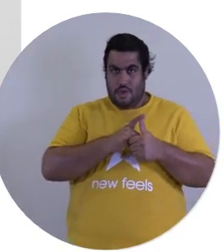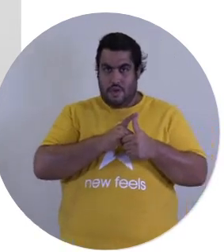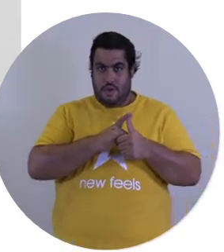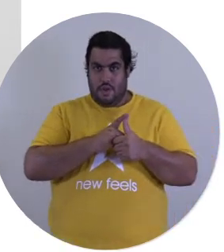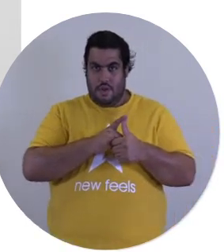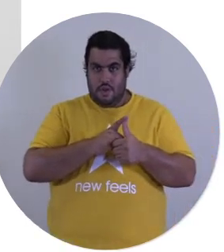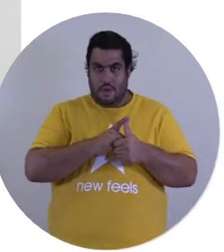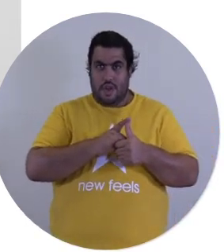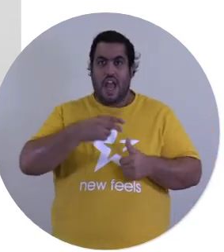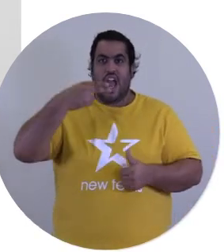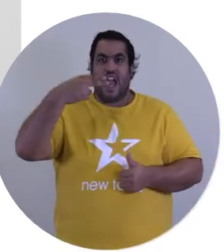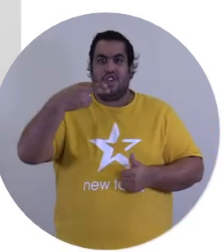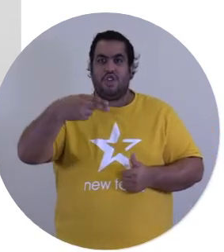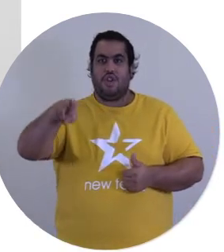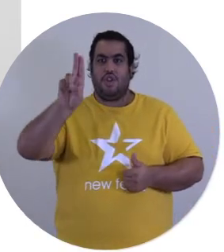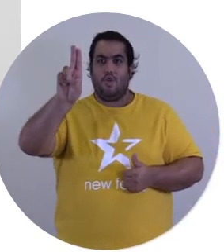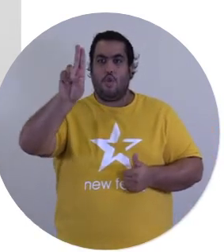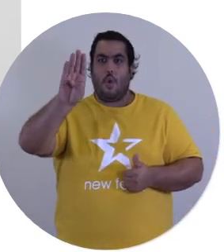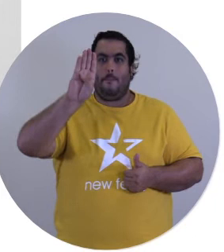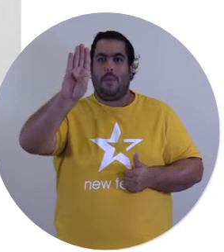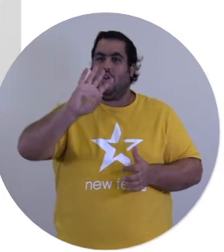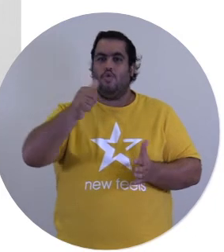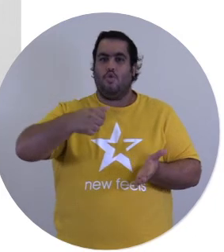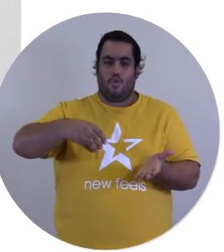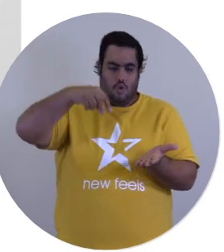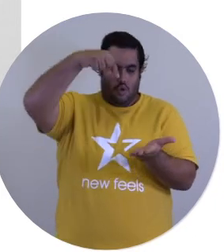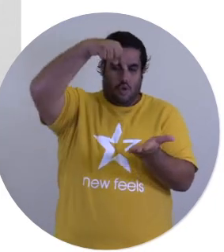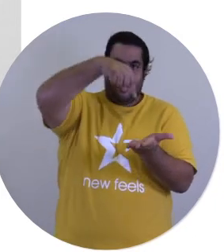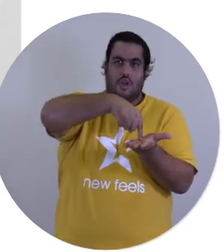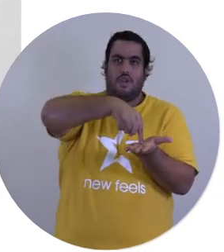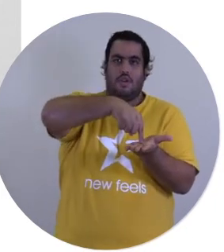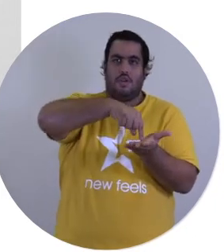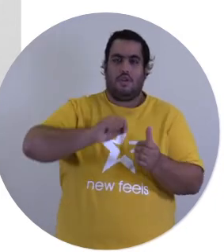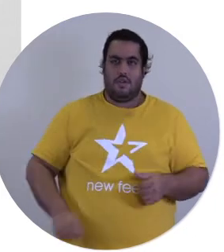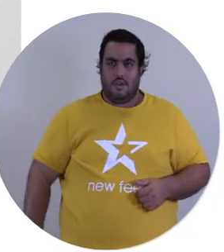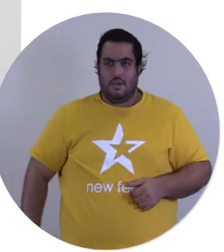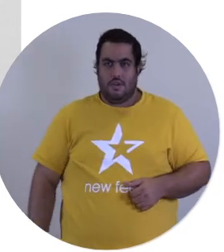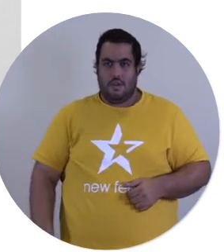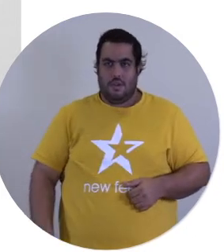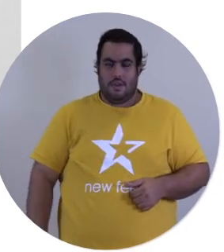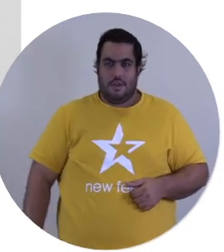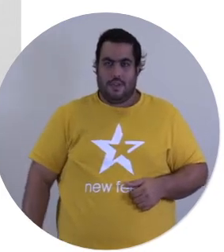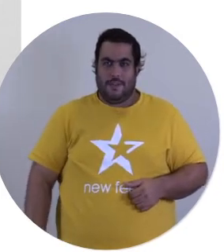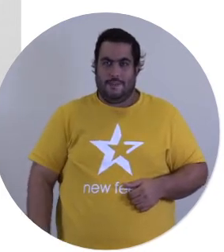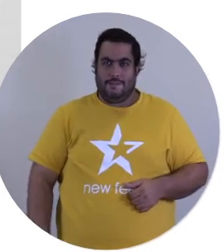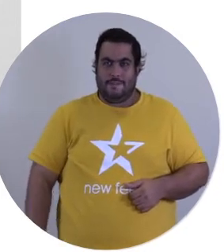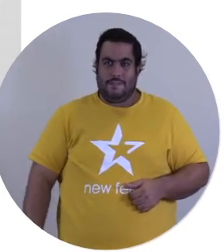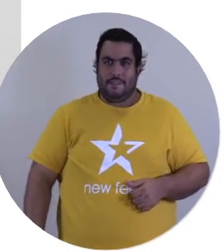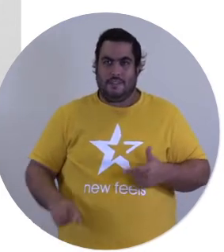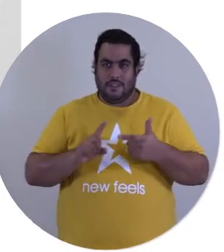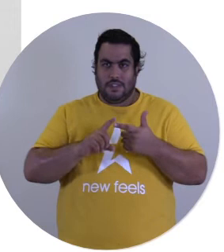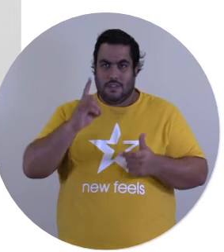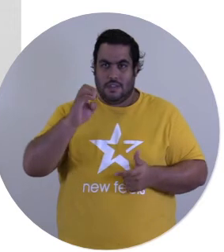have the word hub, densely, metropolis, disturbance. Take a look